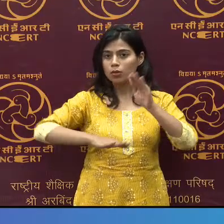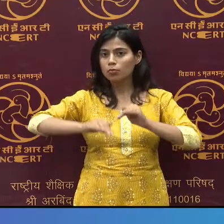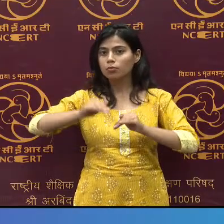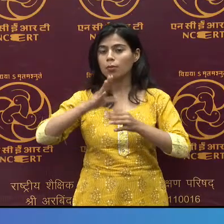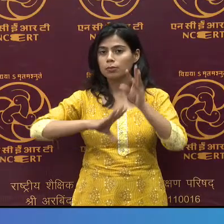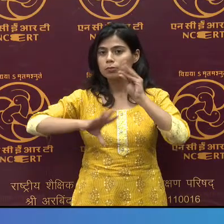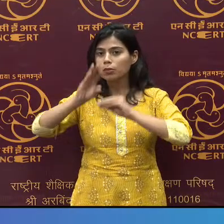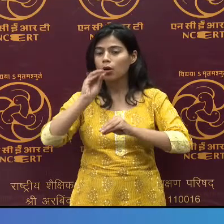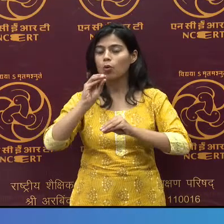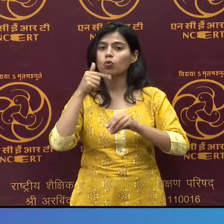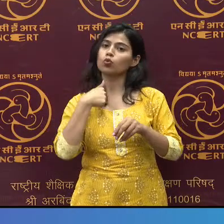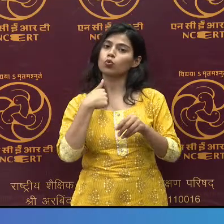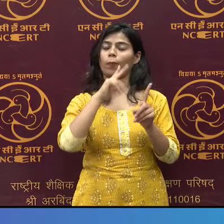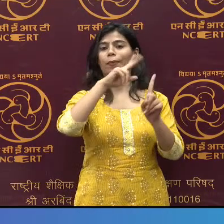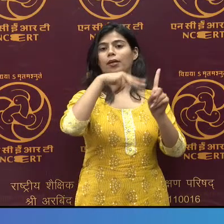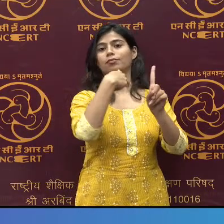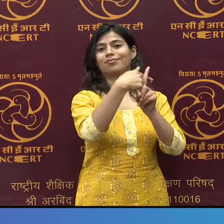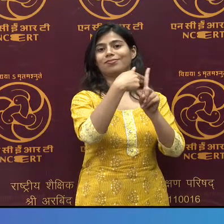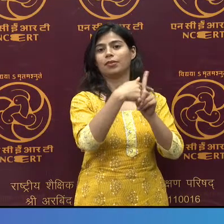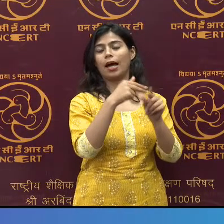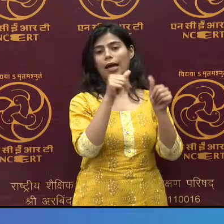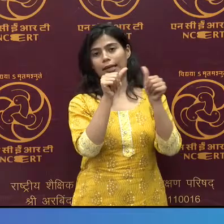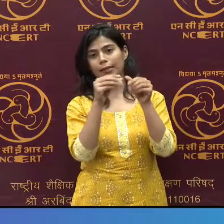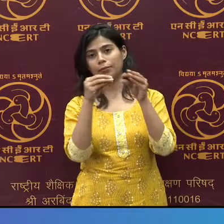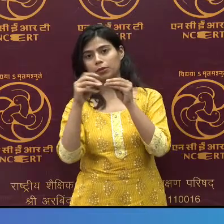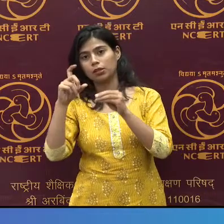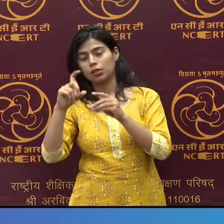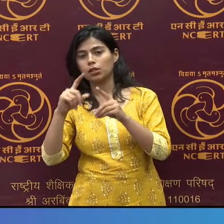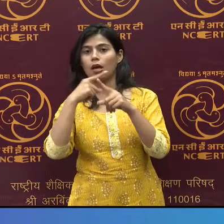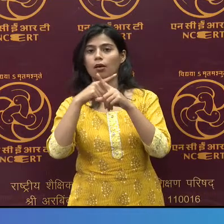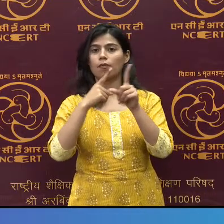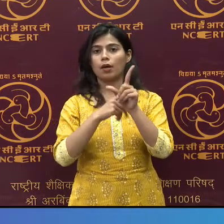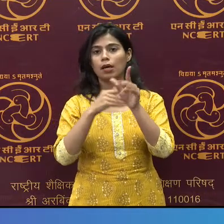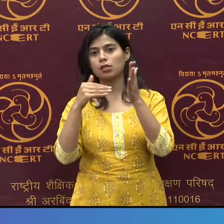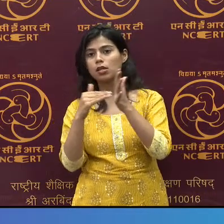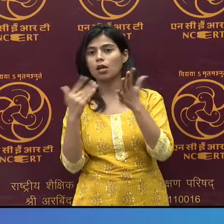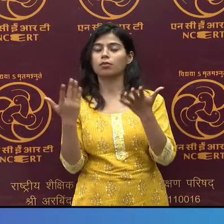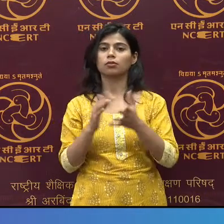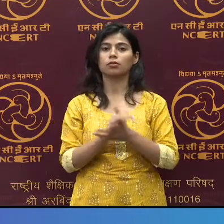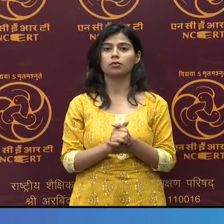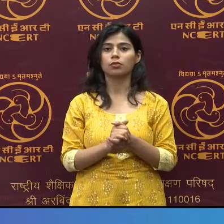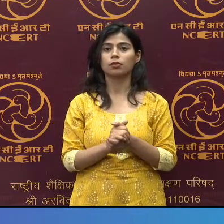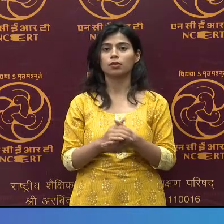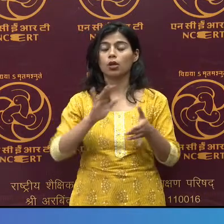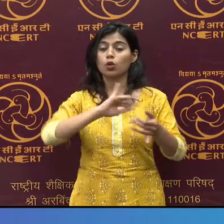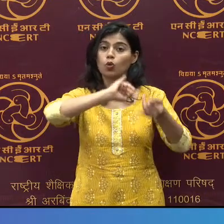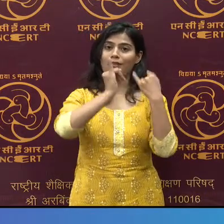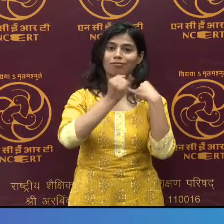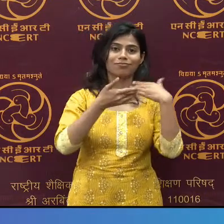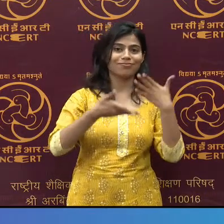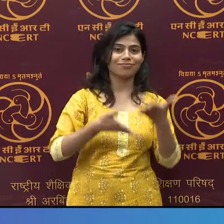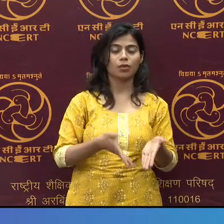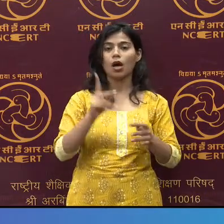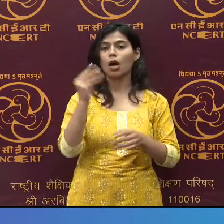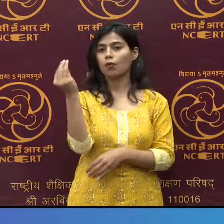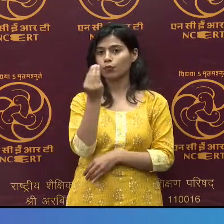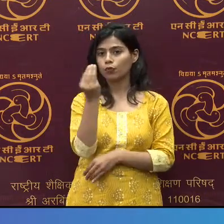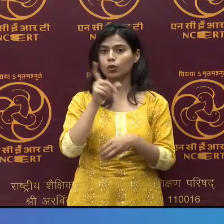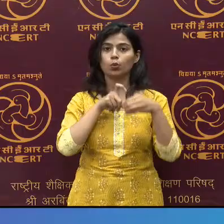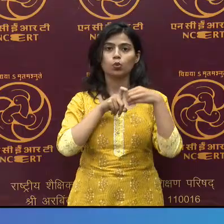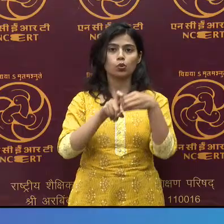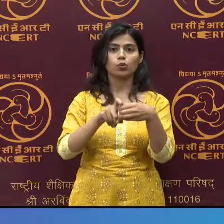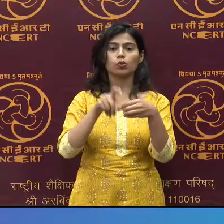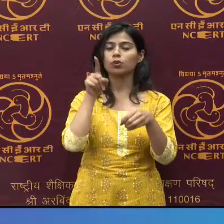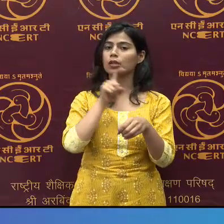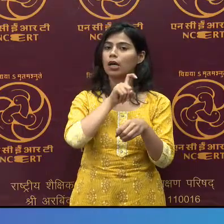yes, who they are expected to emulate or copy. All right. So, we are approaching the end of the session. So, I have a few questions